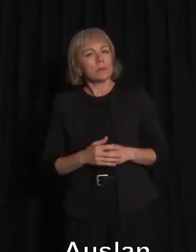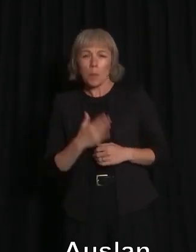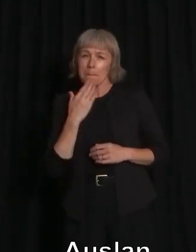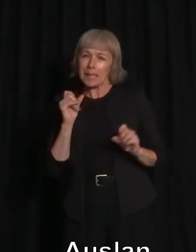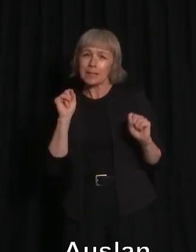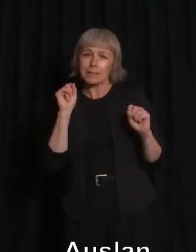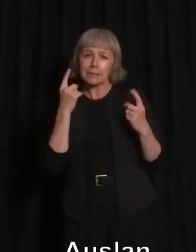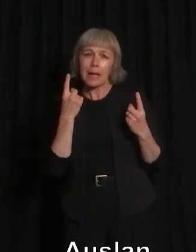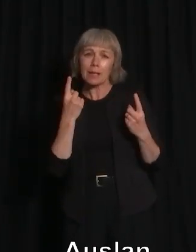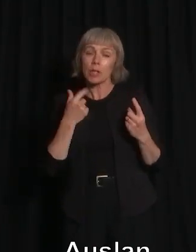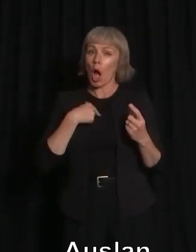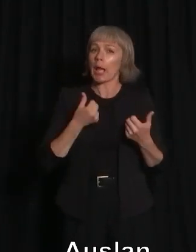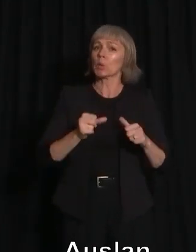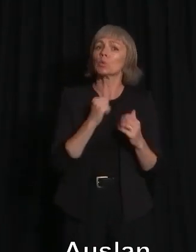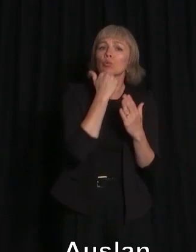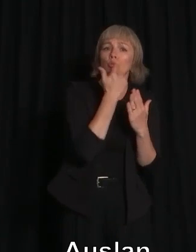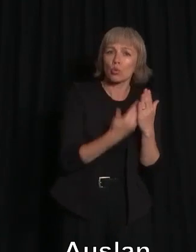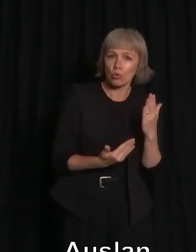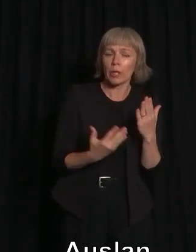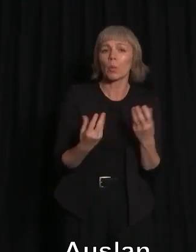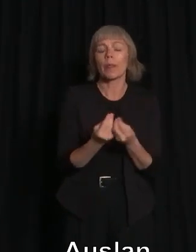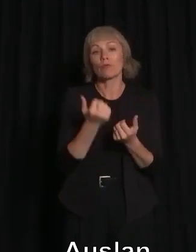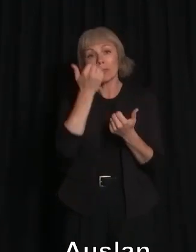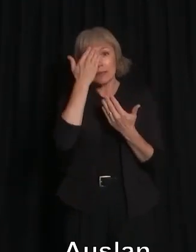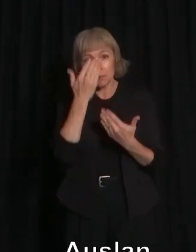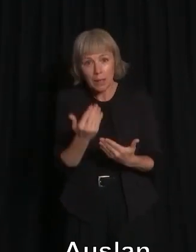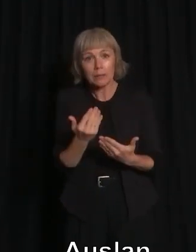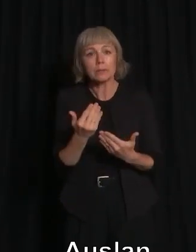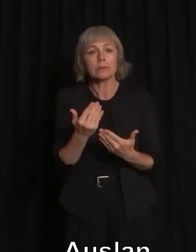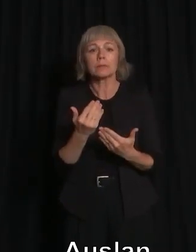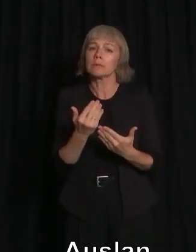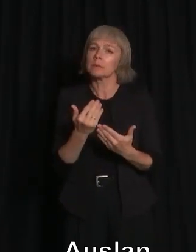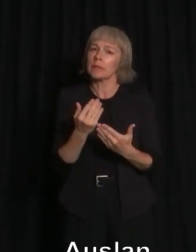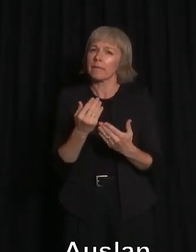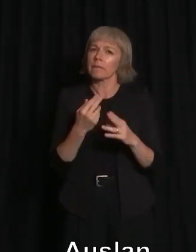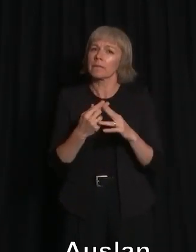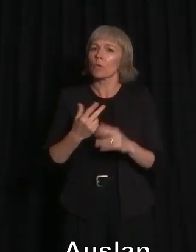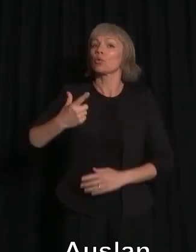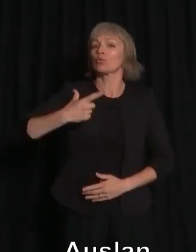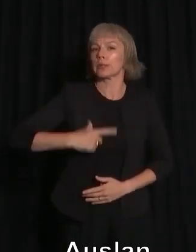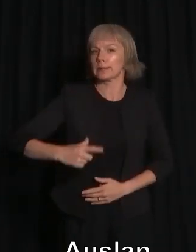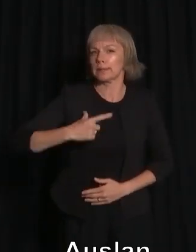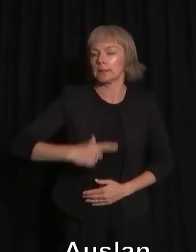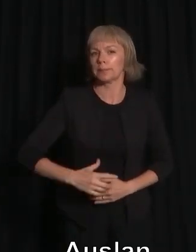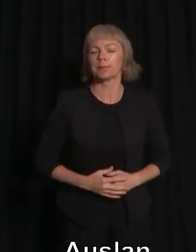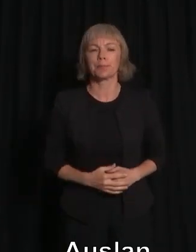that I strive to use them with great respect and with a sense of purpose.